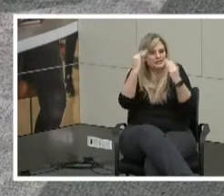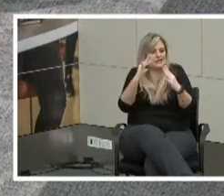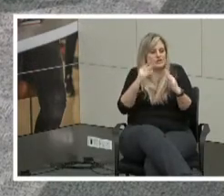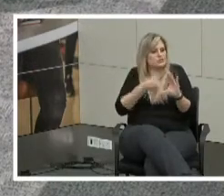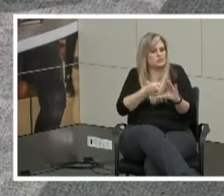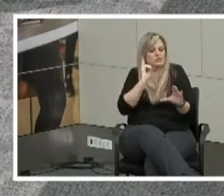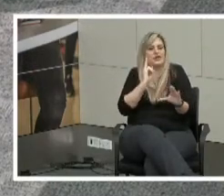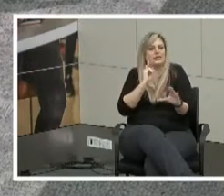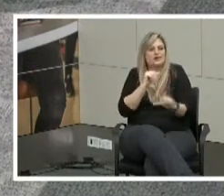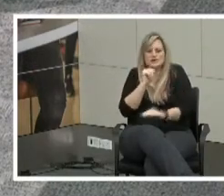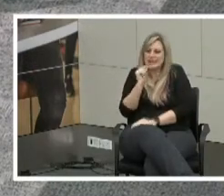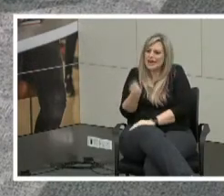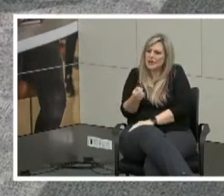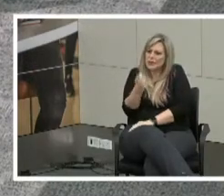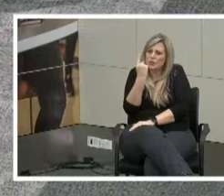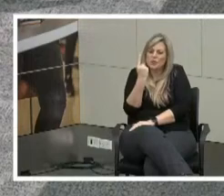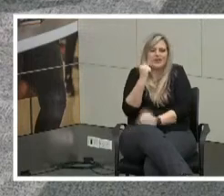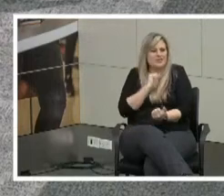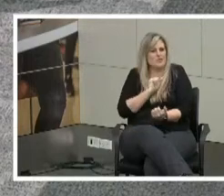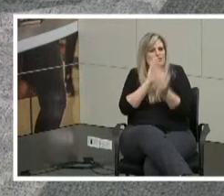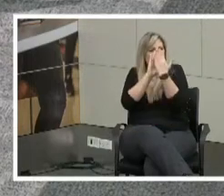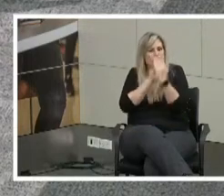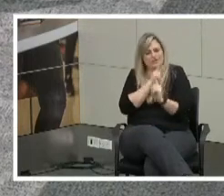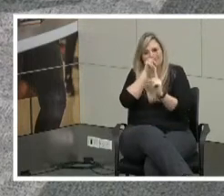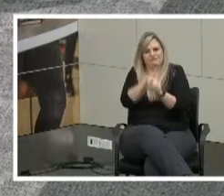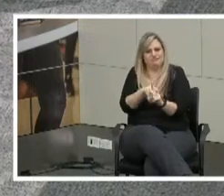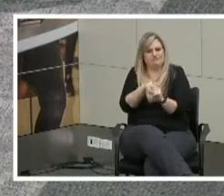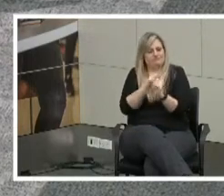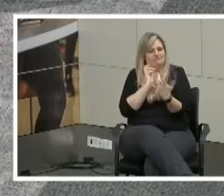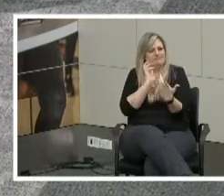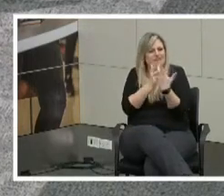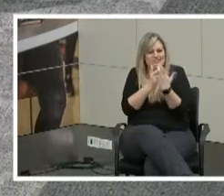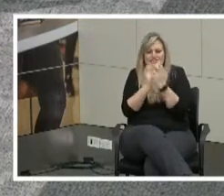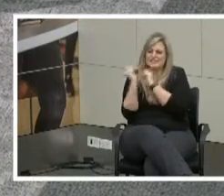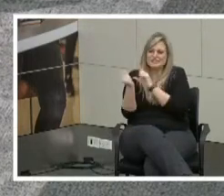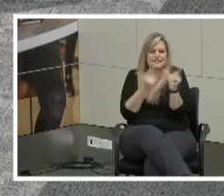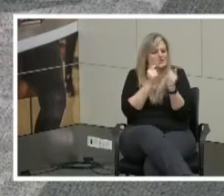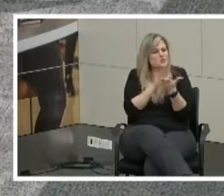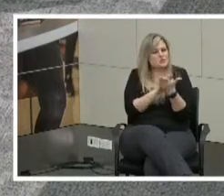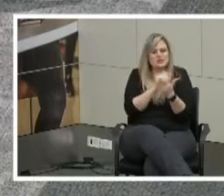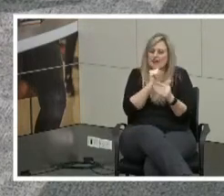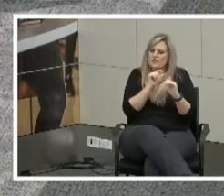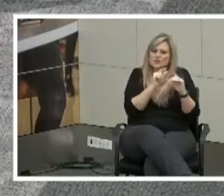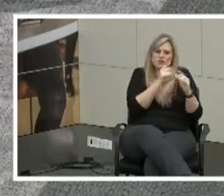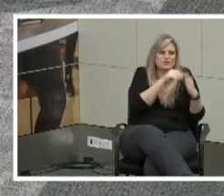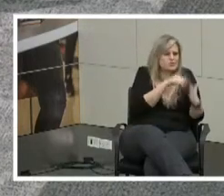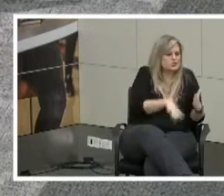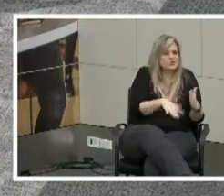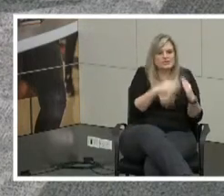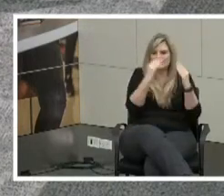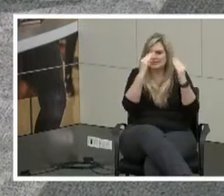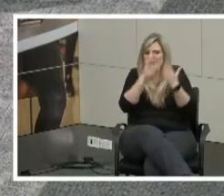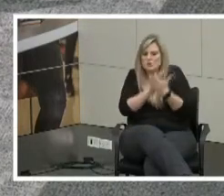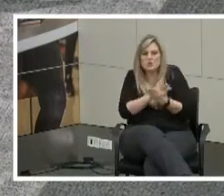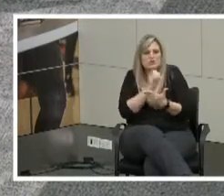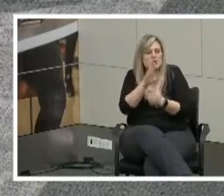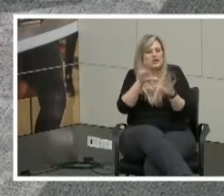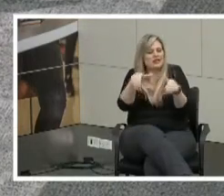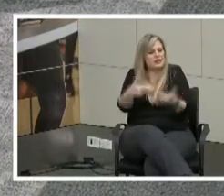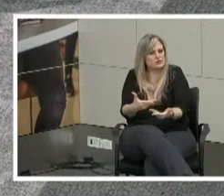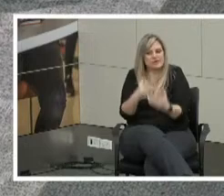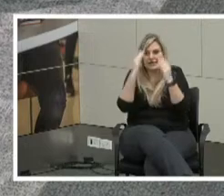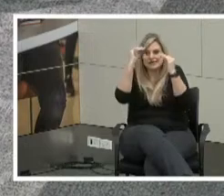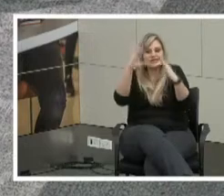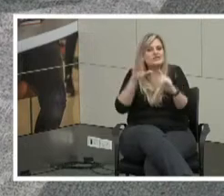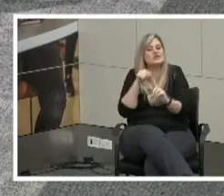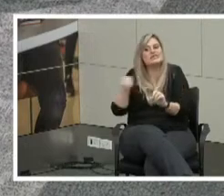not a one fits there's not a one- siiz fits-all solution here not for schools not for classes not for students and our teachers they're